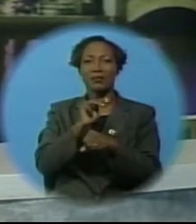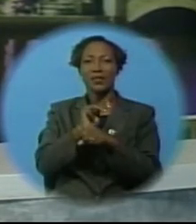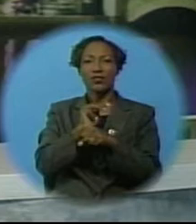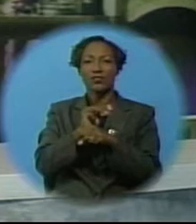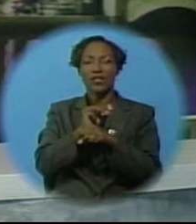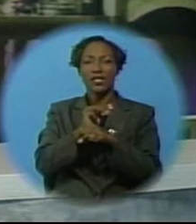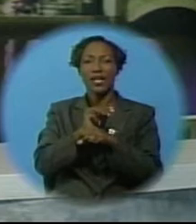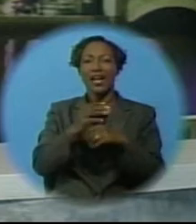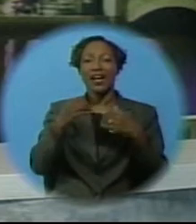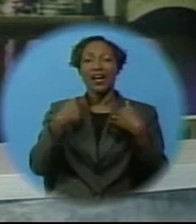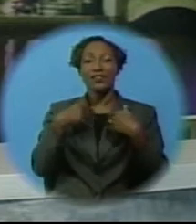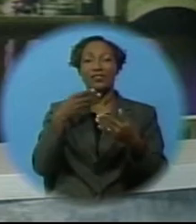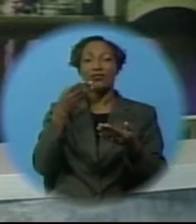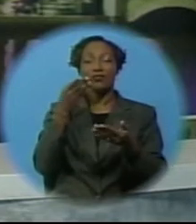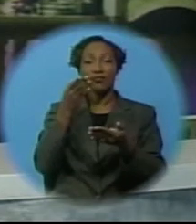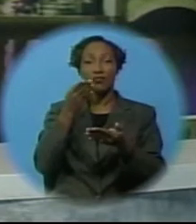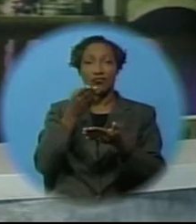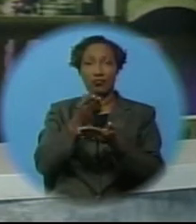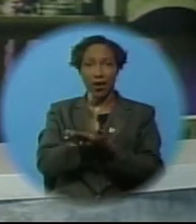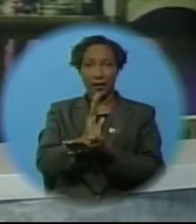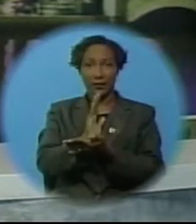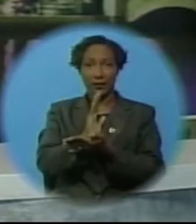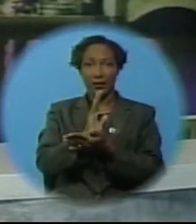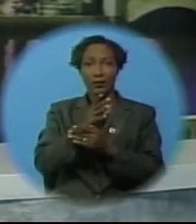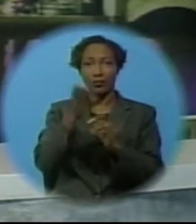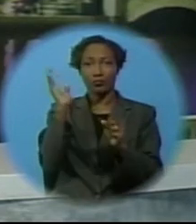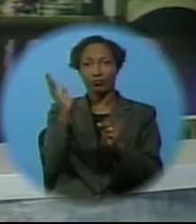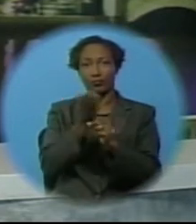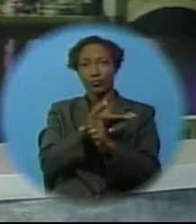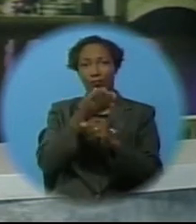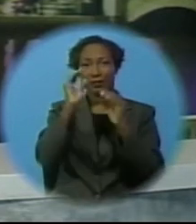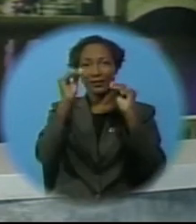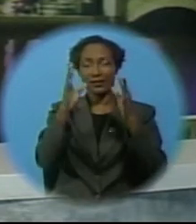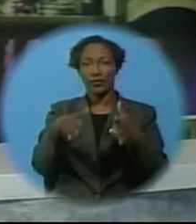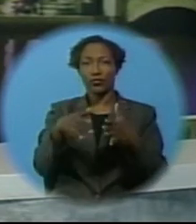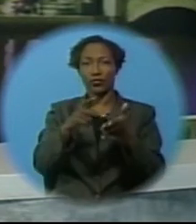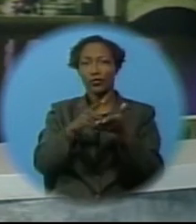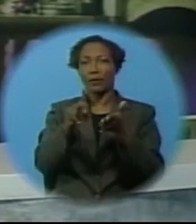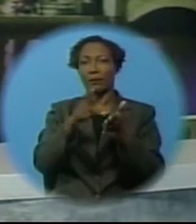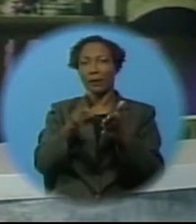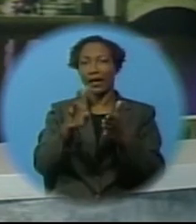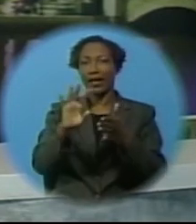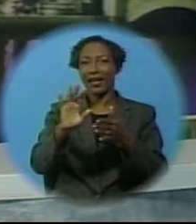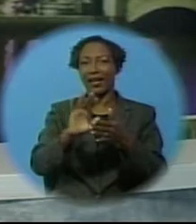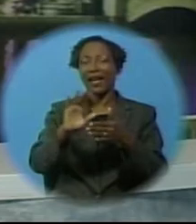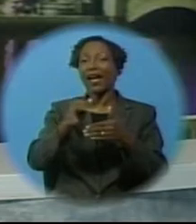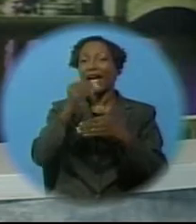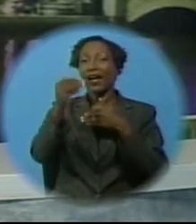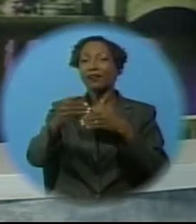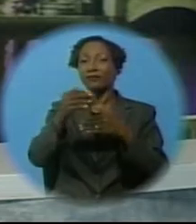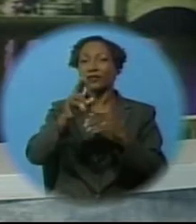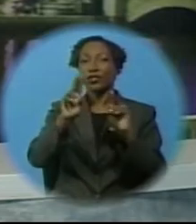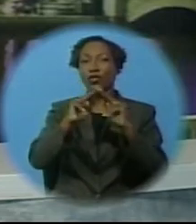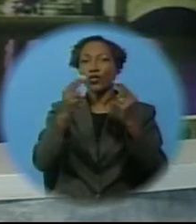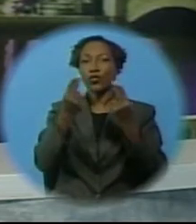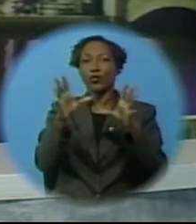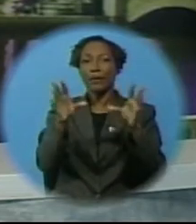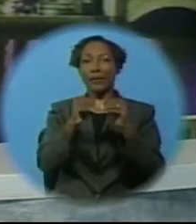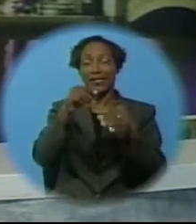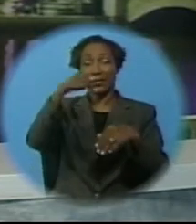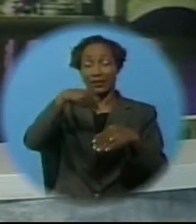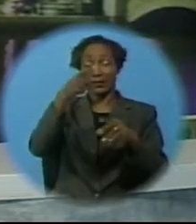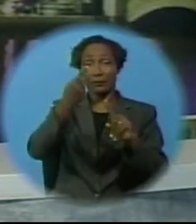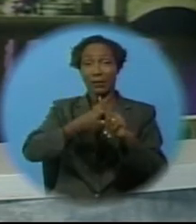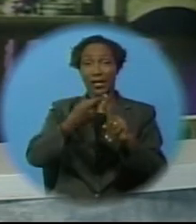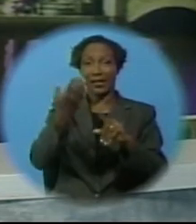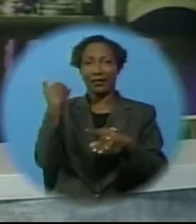his ministry is well within its right to cut teachers' salaries following union meetings this month and last month.